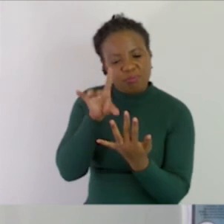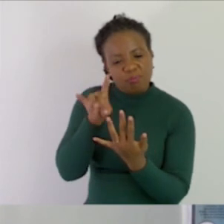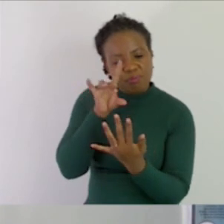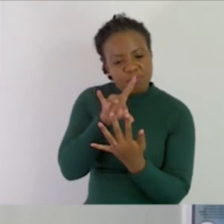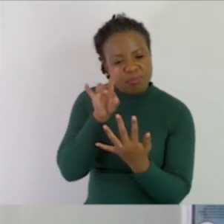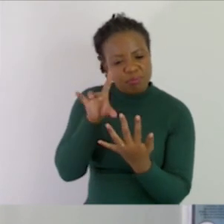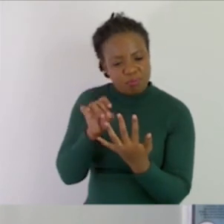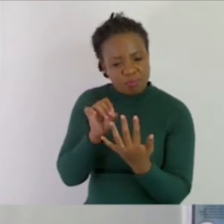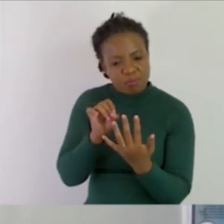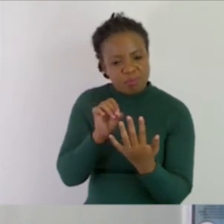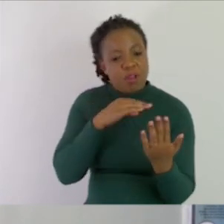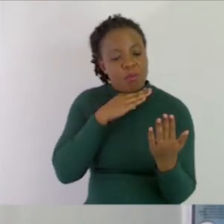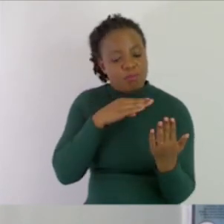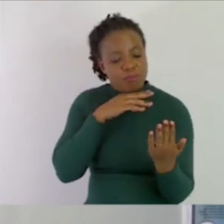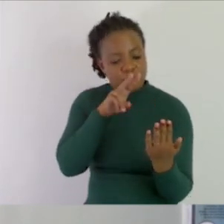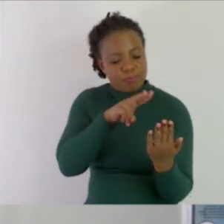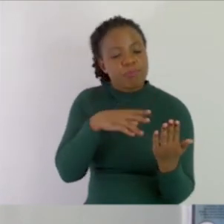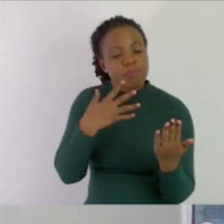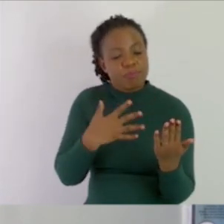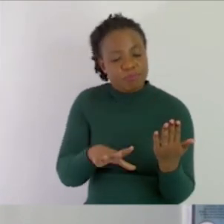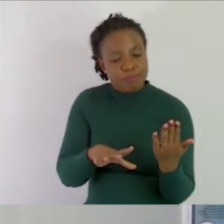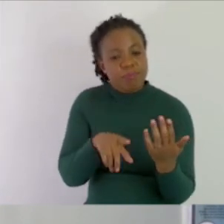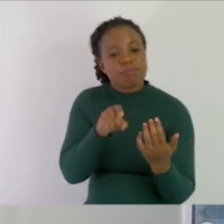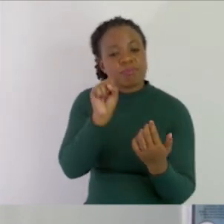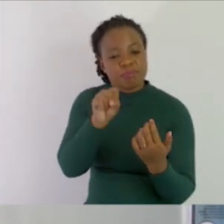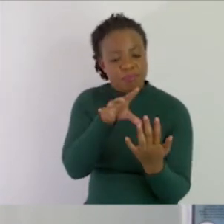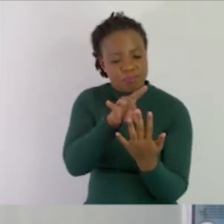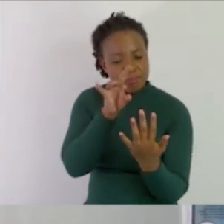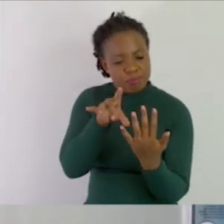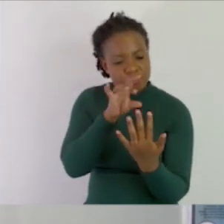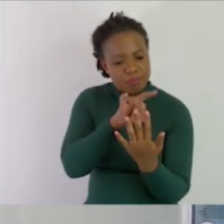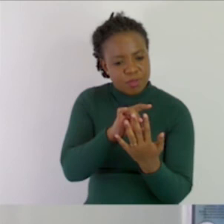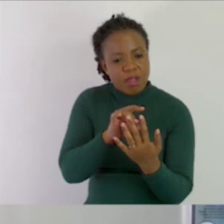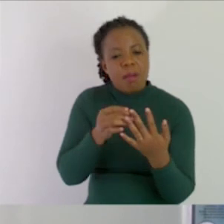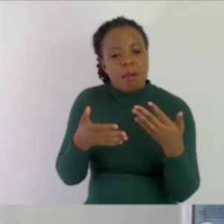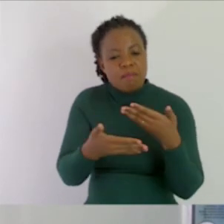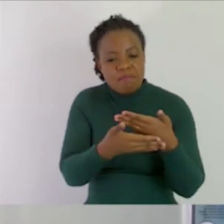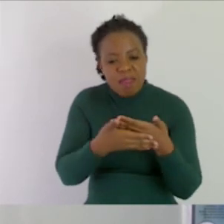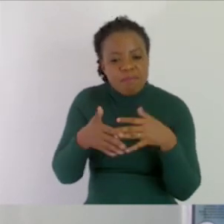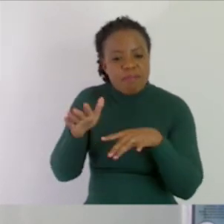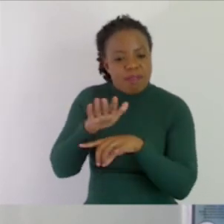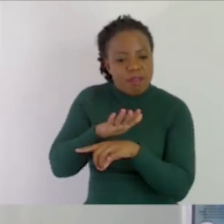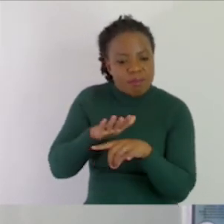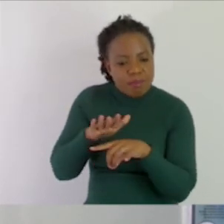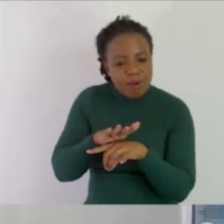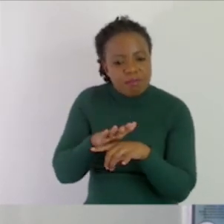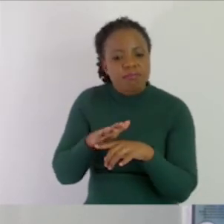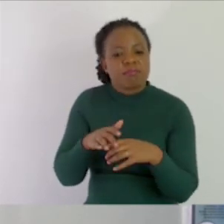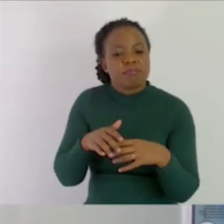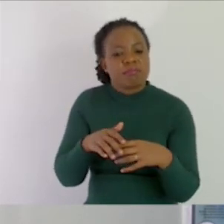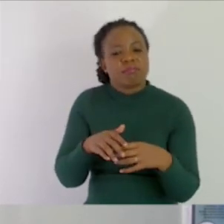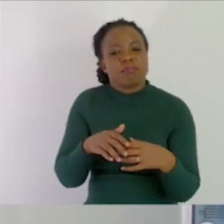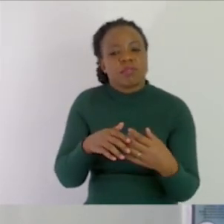from the comprehension that I've read the diminutives used in that comprehension,